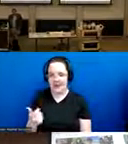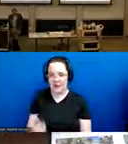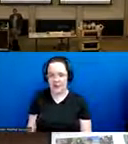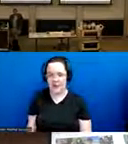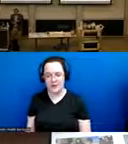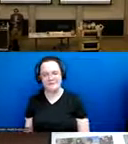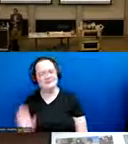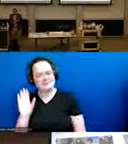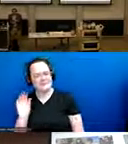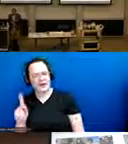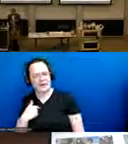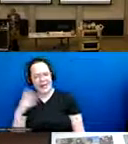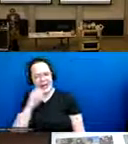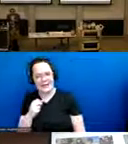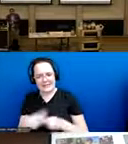quick follow-up is,